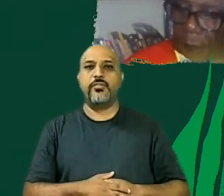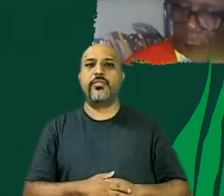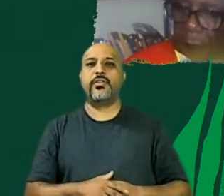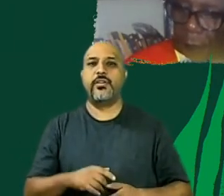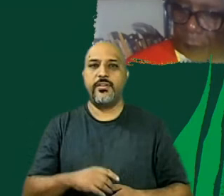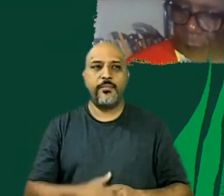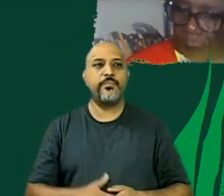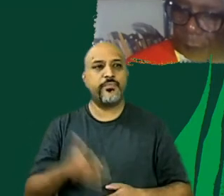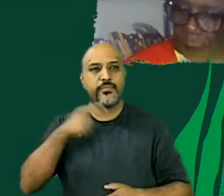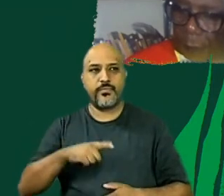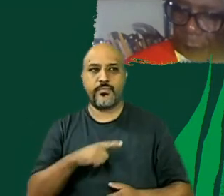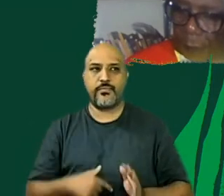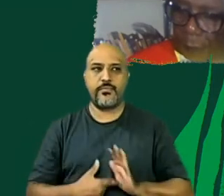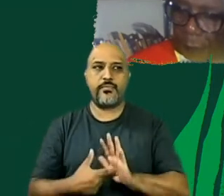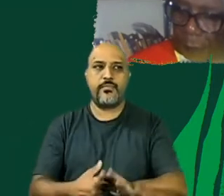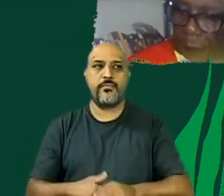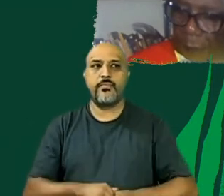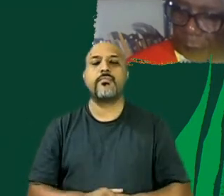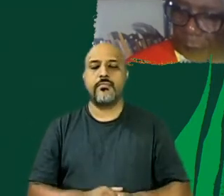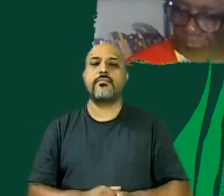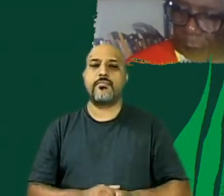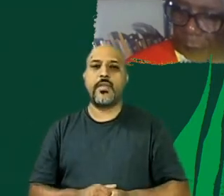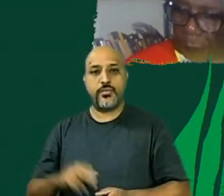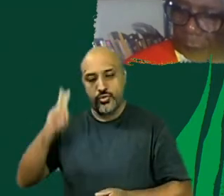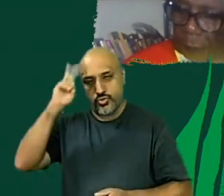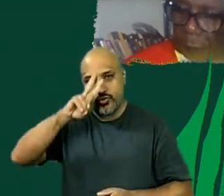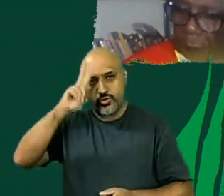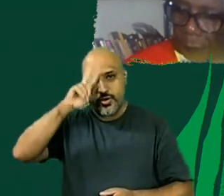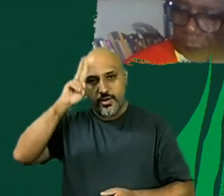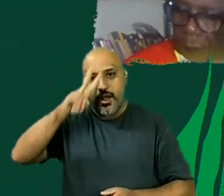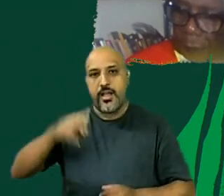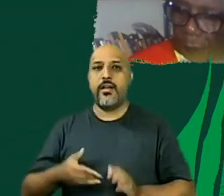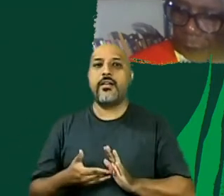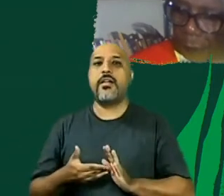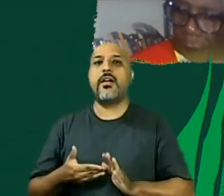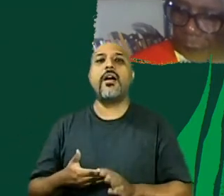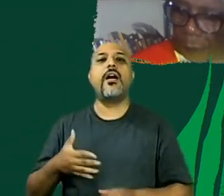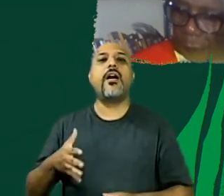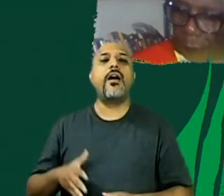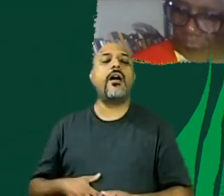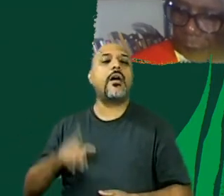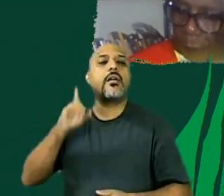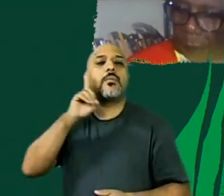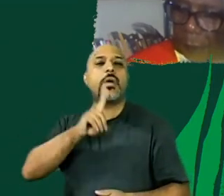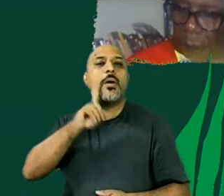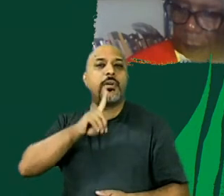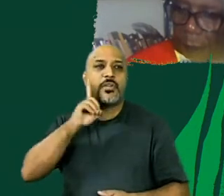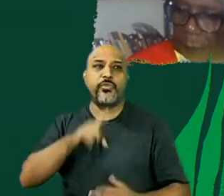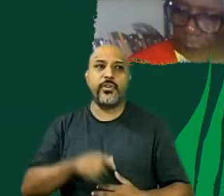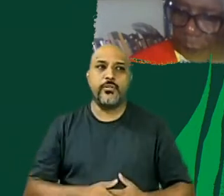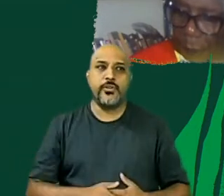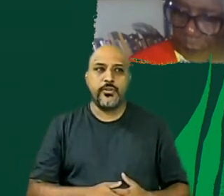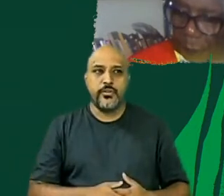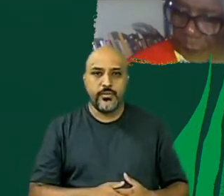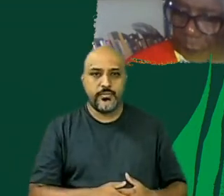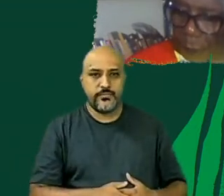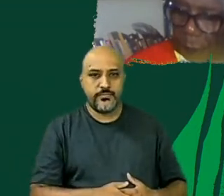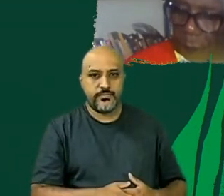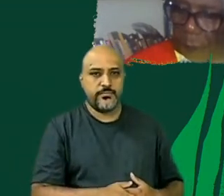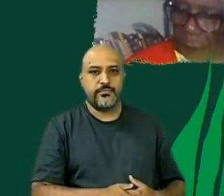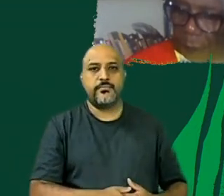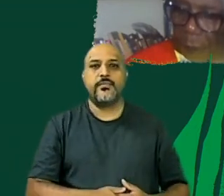as Americans is often denied as if it just doesn't exist. I mean, there are people who wonder why Black people